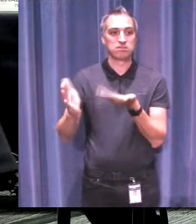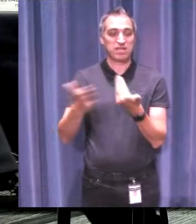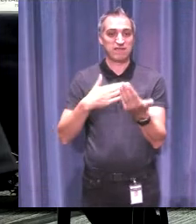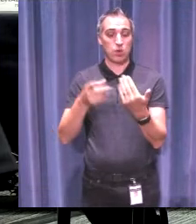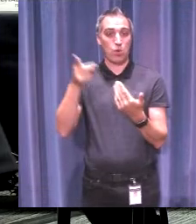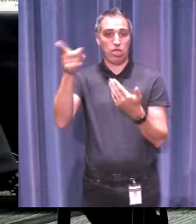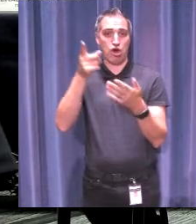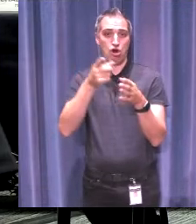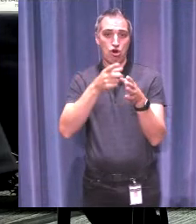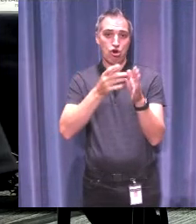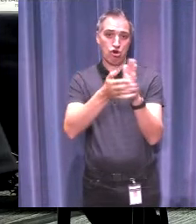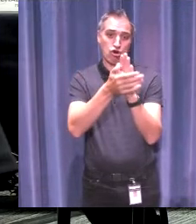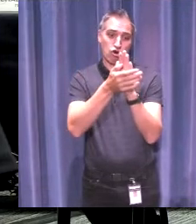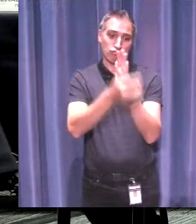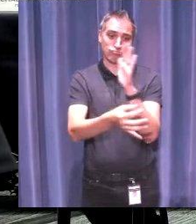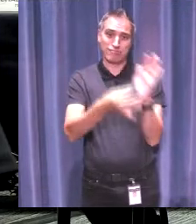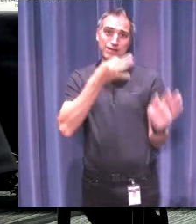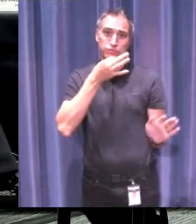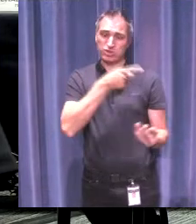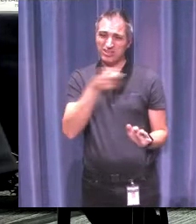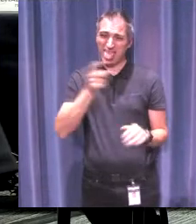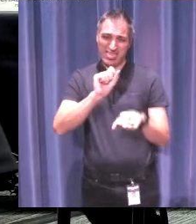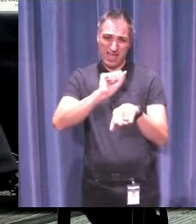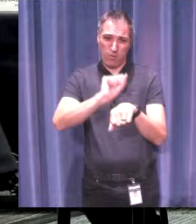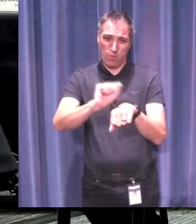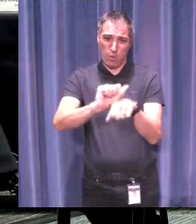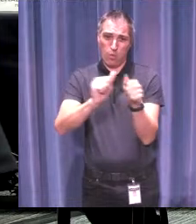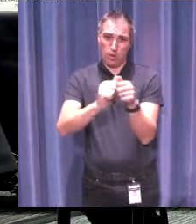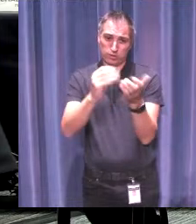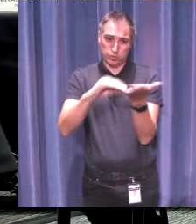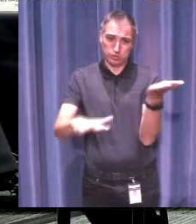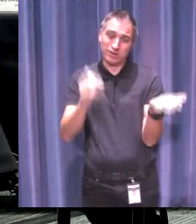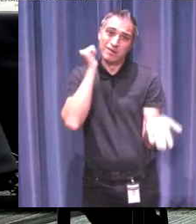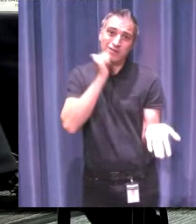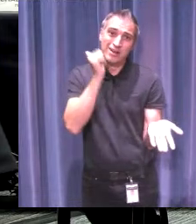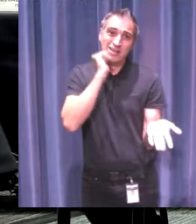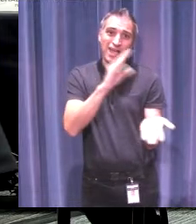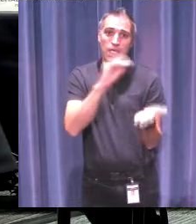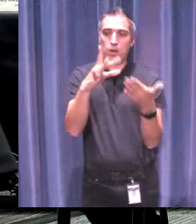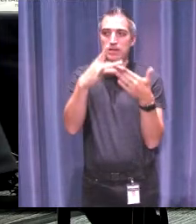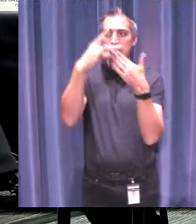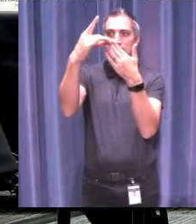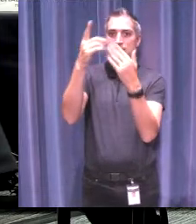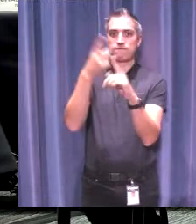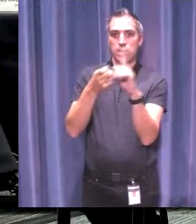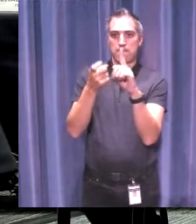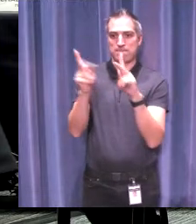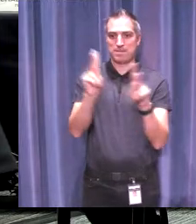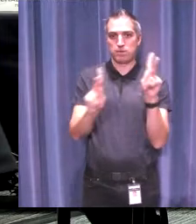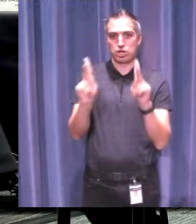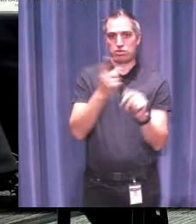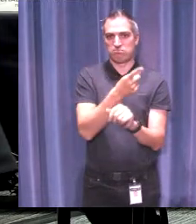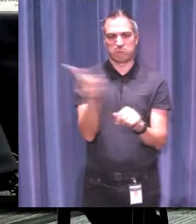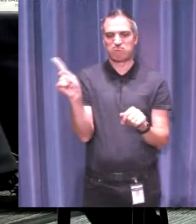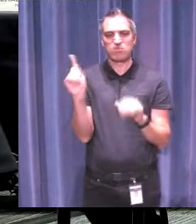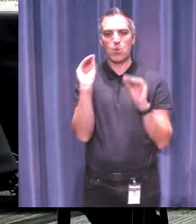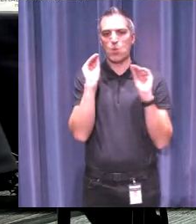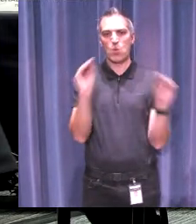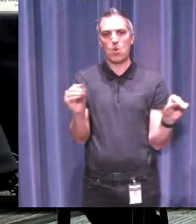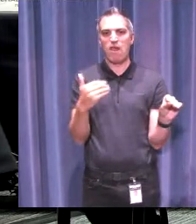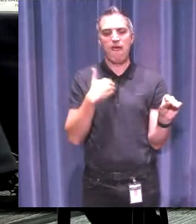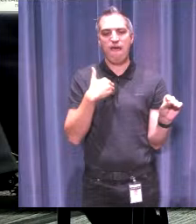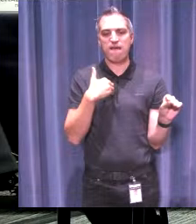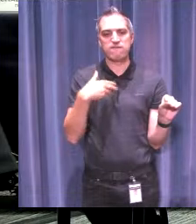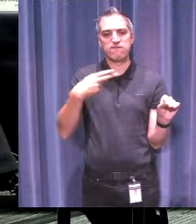experts. They're the ones who do this work every single day, and they're being led by a group of people, none of whom have